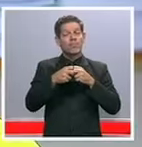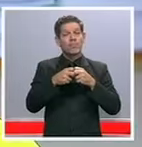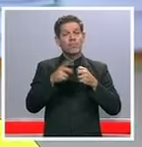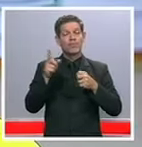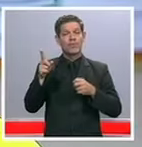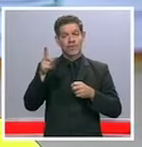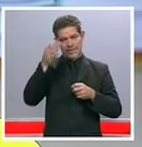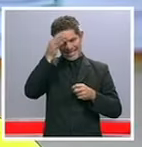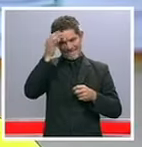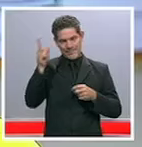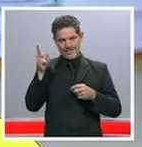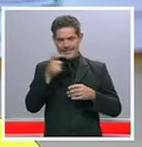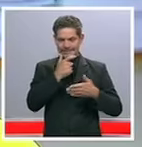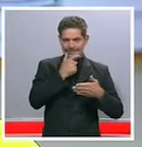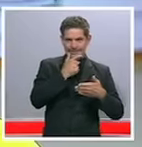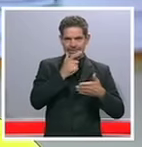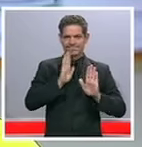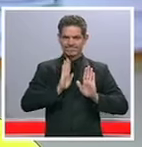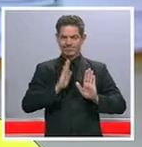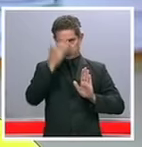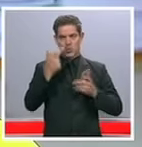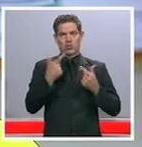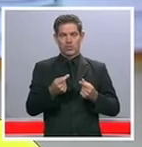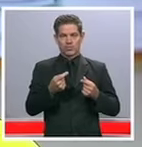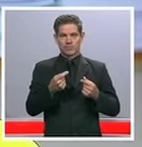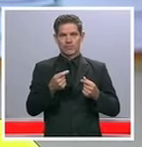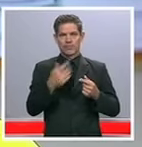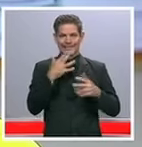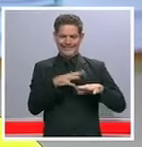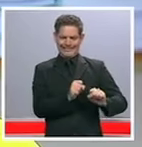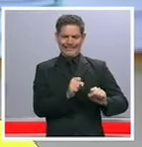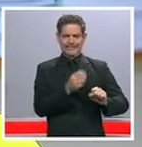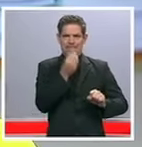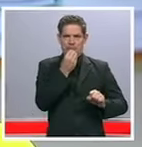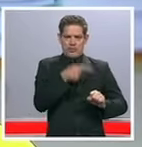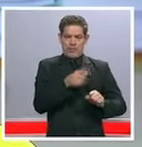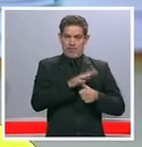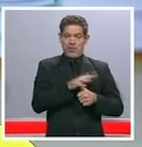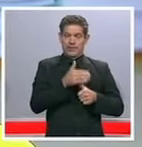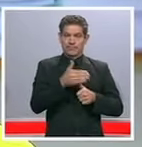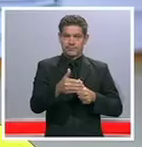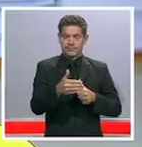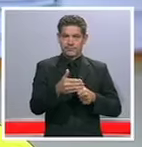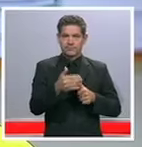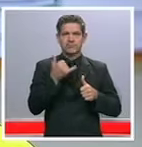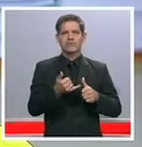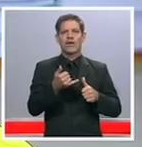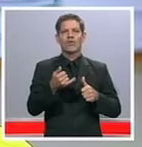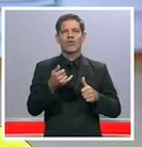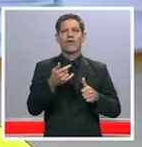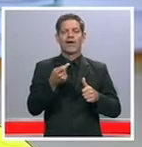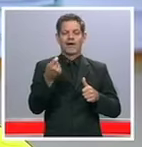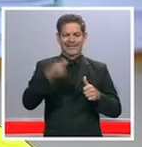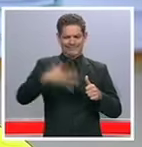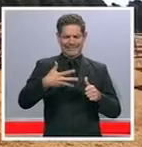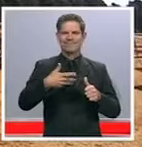government's fragile and on the defensive now about just securing food security, and this is a good time to make a huge profit off